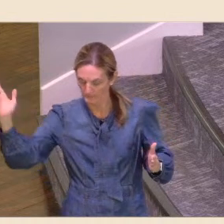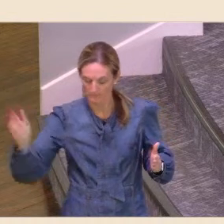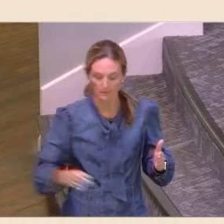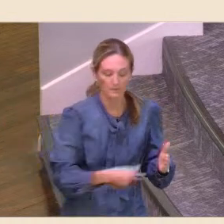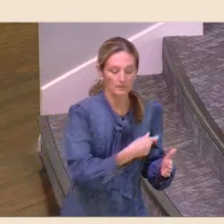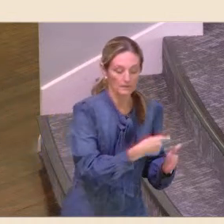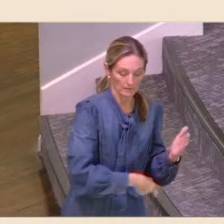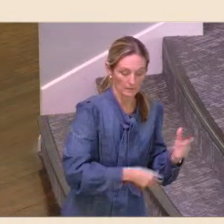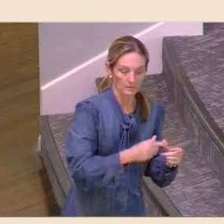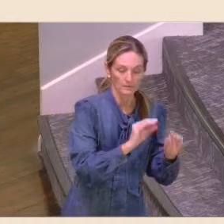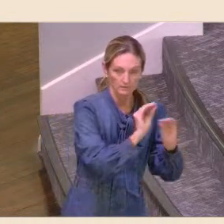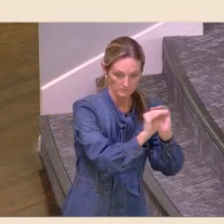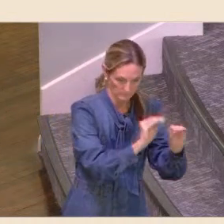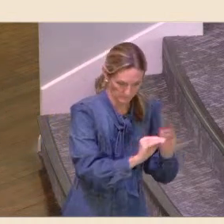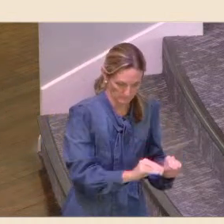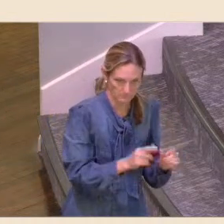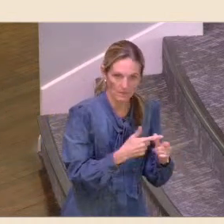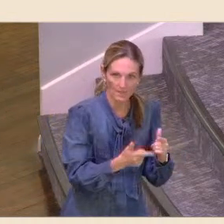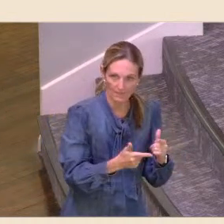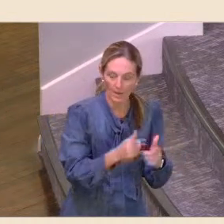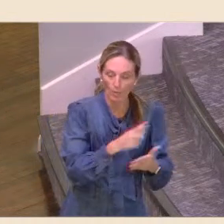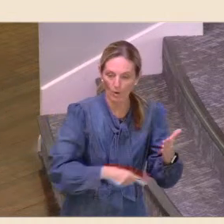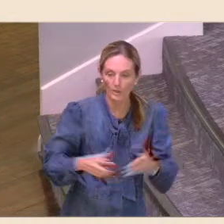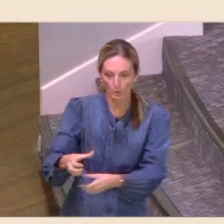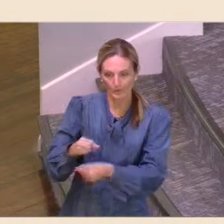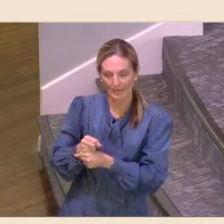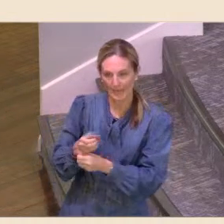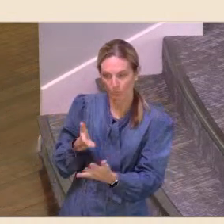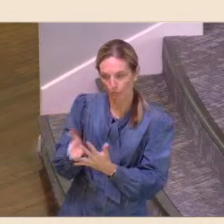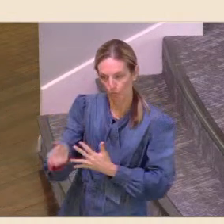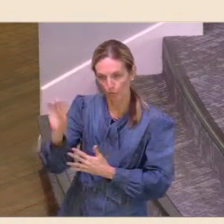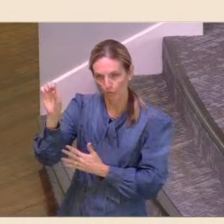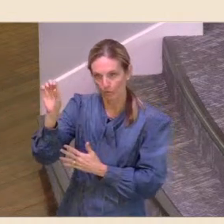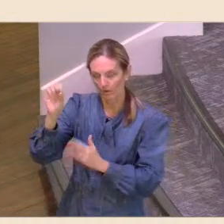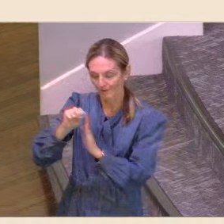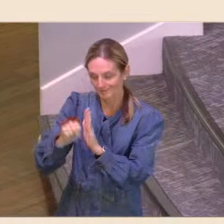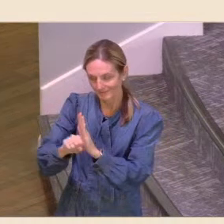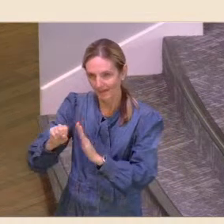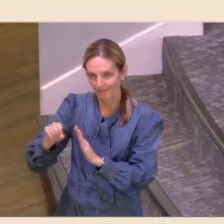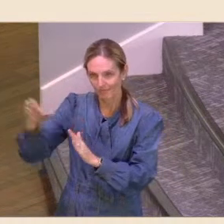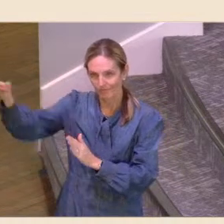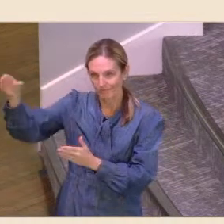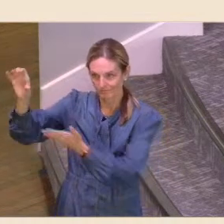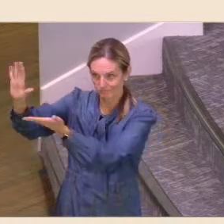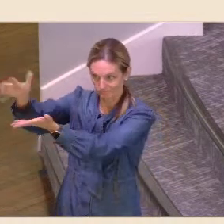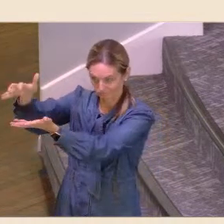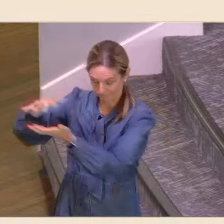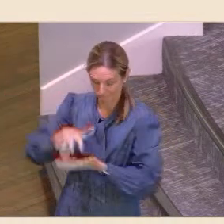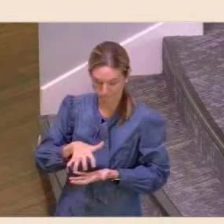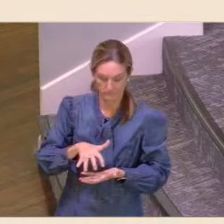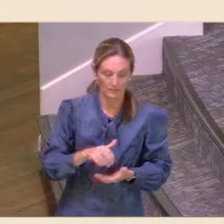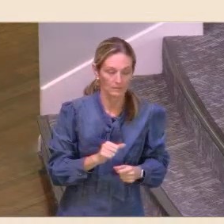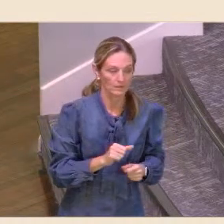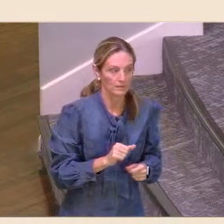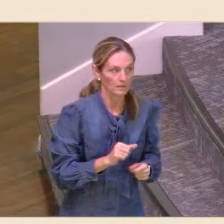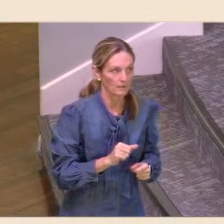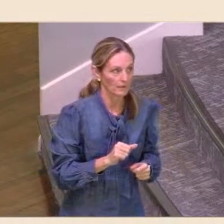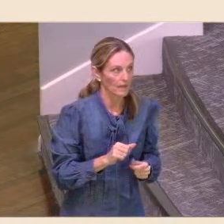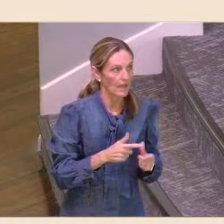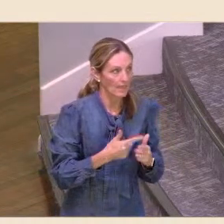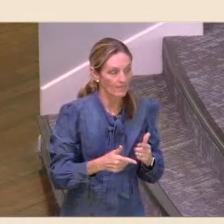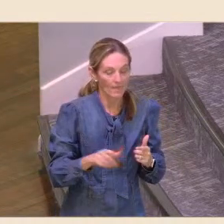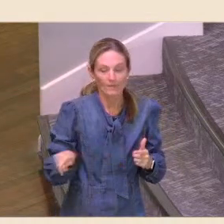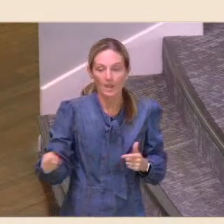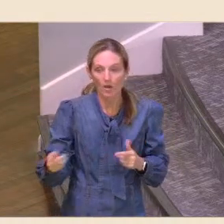And from there, you back out what you're getting through the state quality basic education formula. And then after that, your